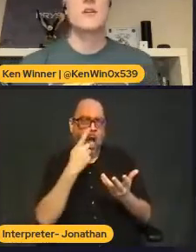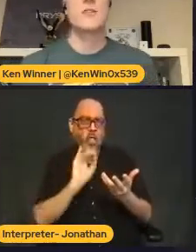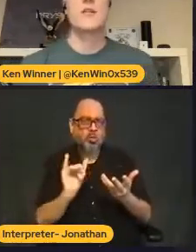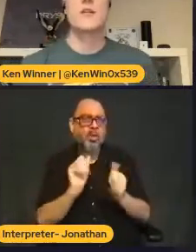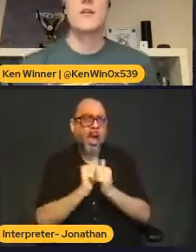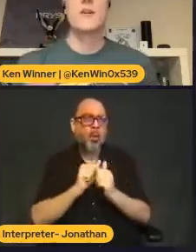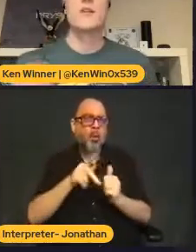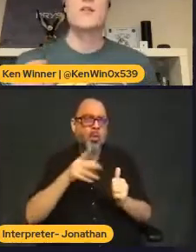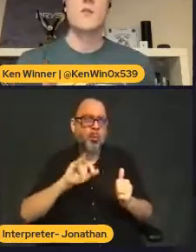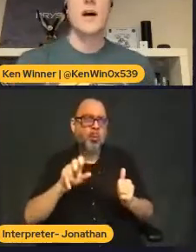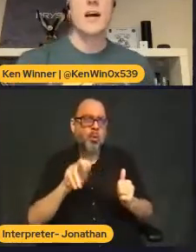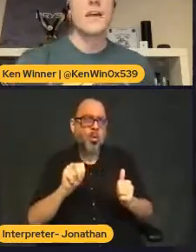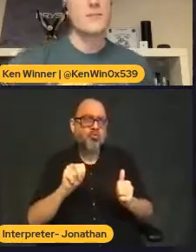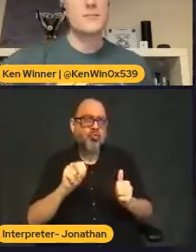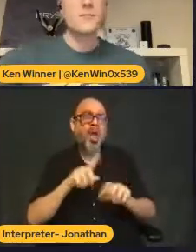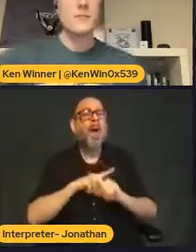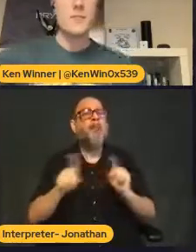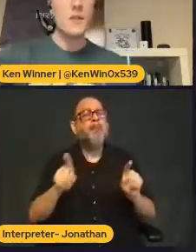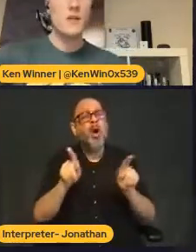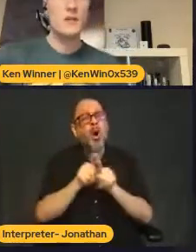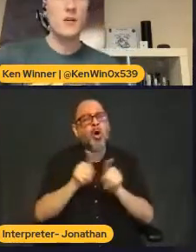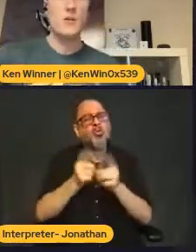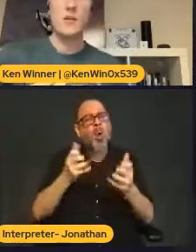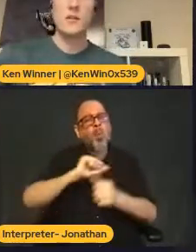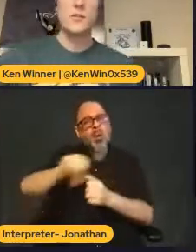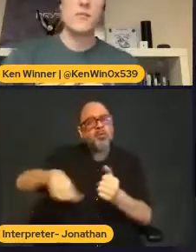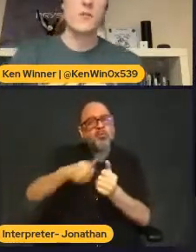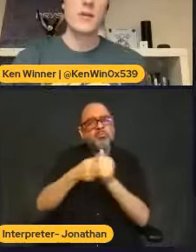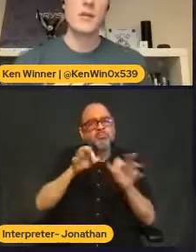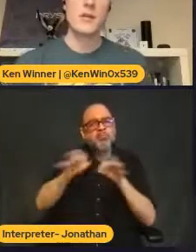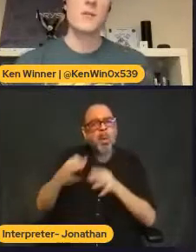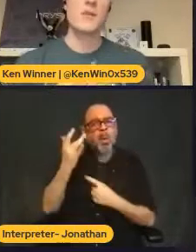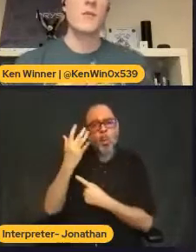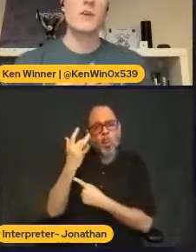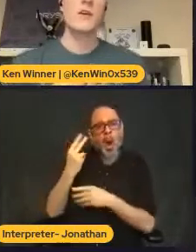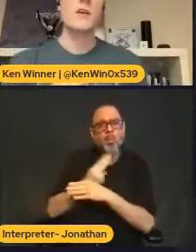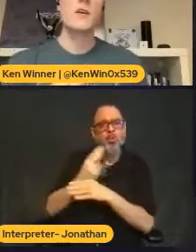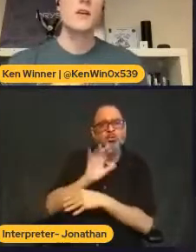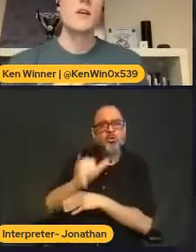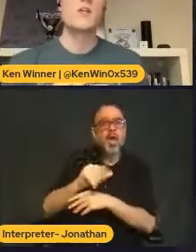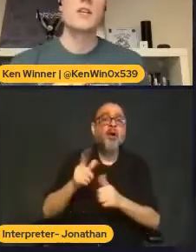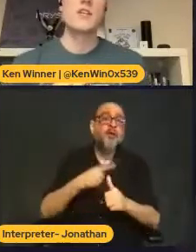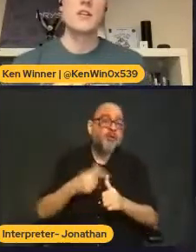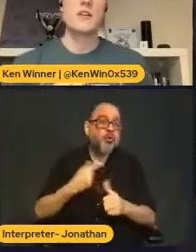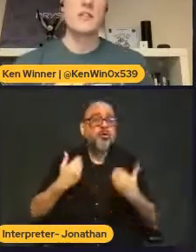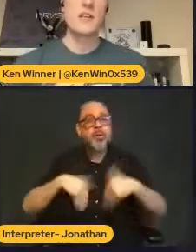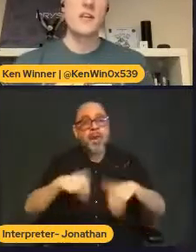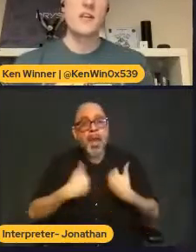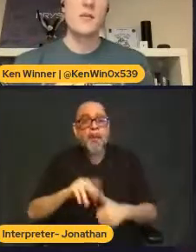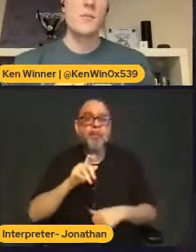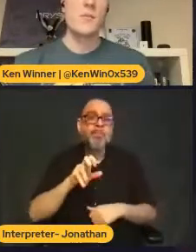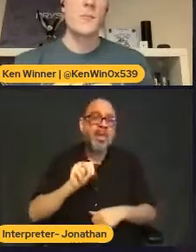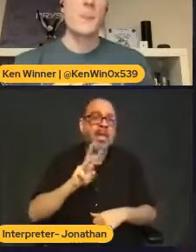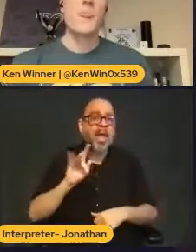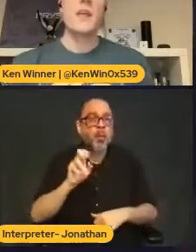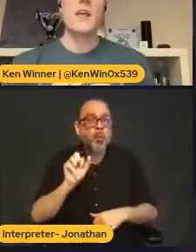also wanted to talk about the why. So a little bit about me. I'm Ken Winner. I'm an engineer at